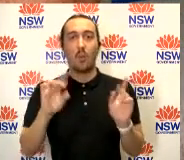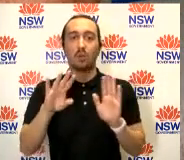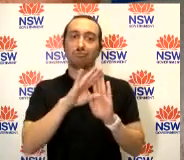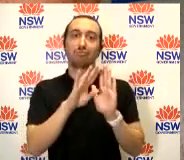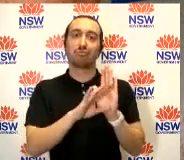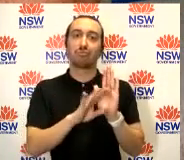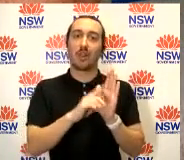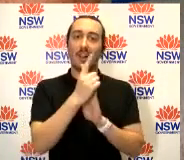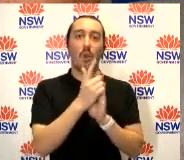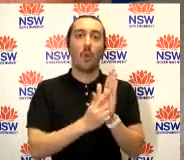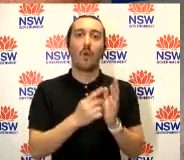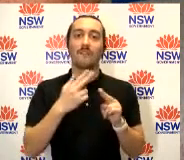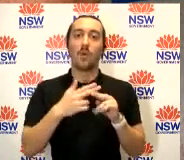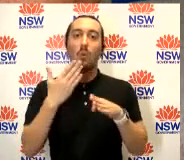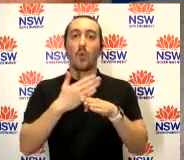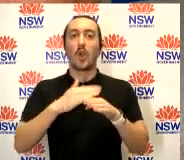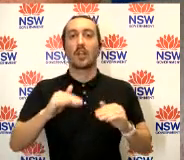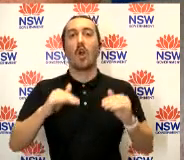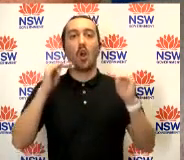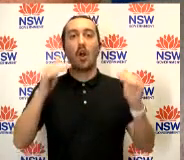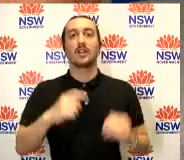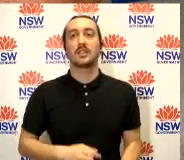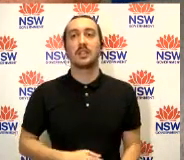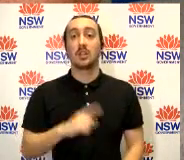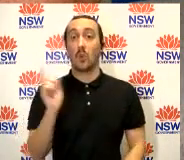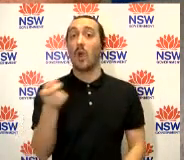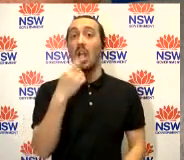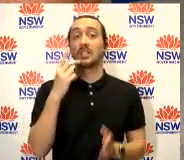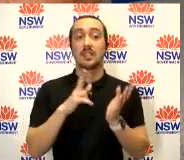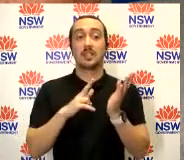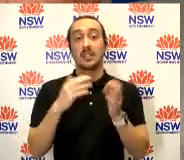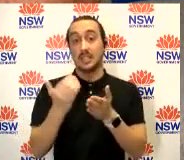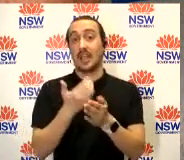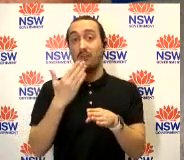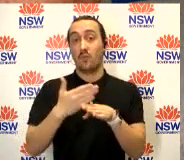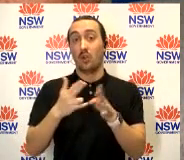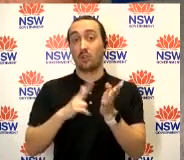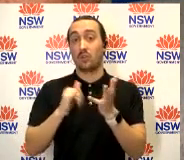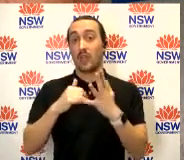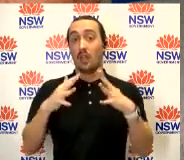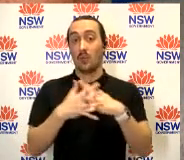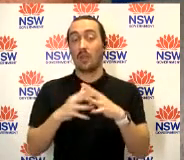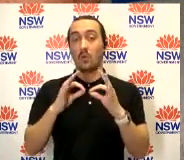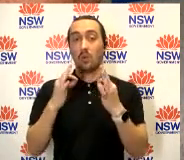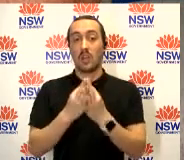it's something that SafeWork really looks strongly with. So,